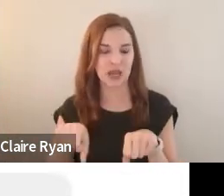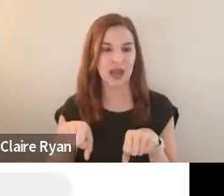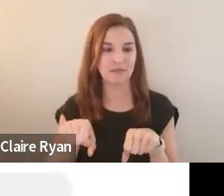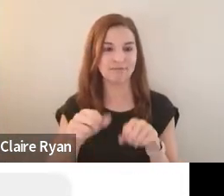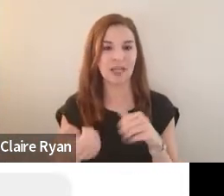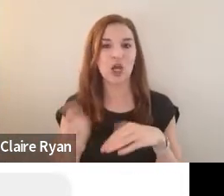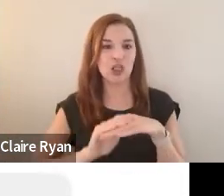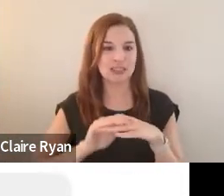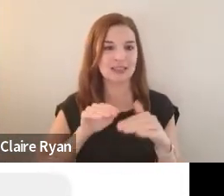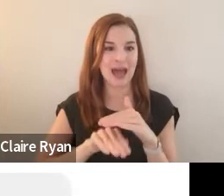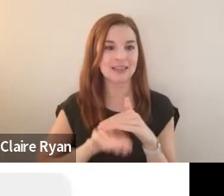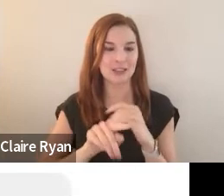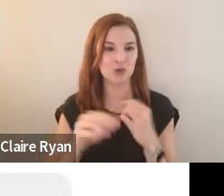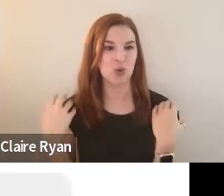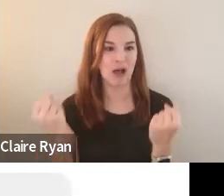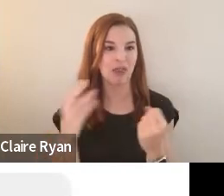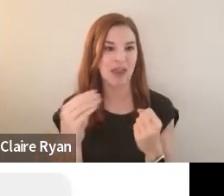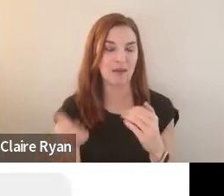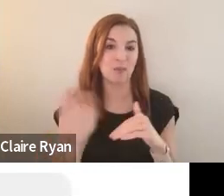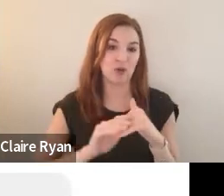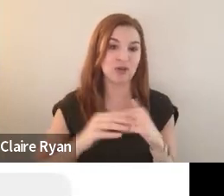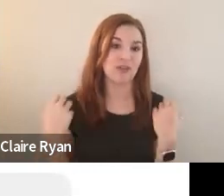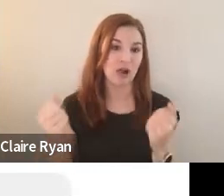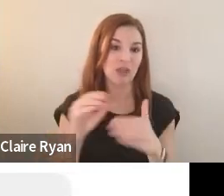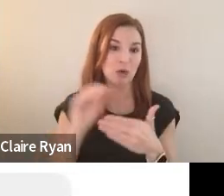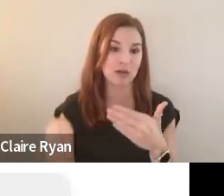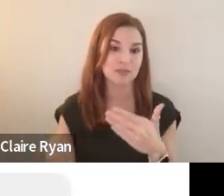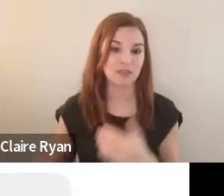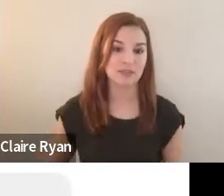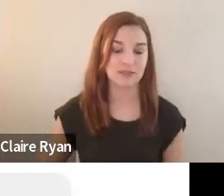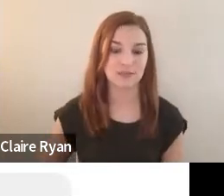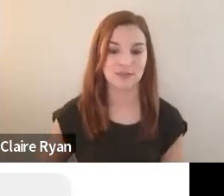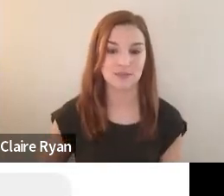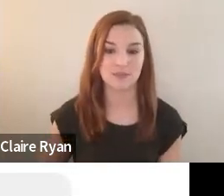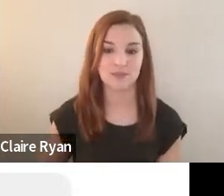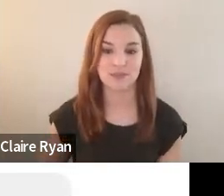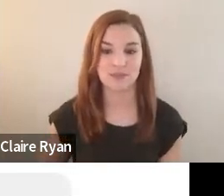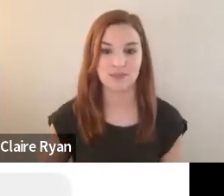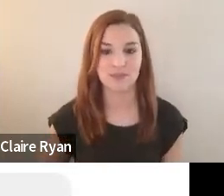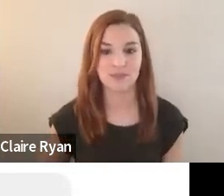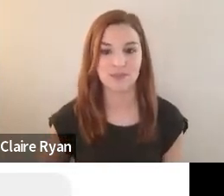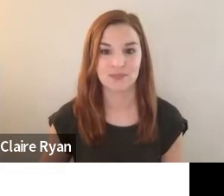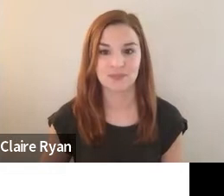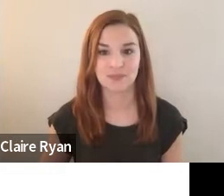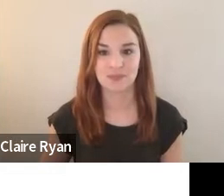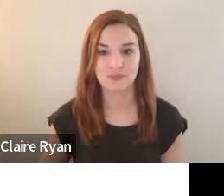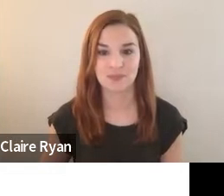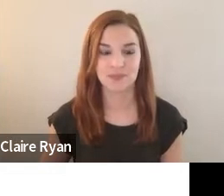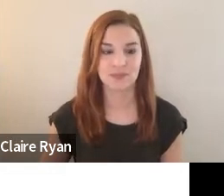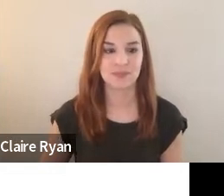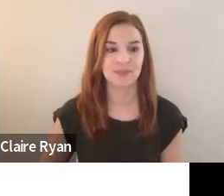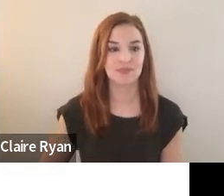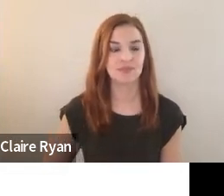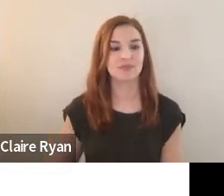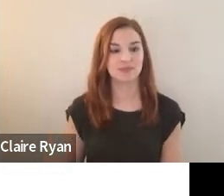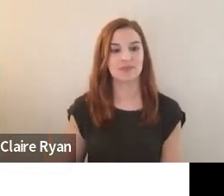families. So there are a variety of ways that you can increase access to health information and